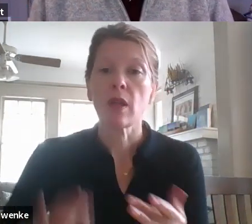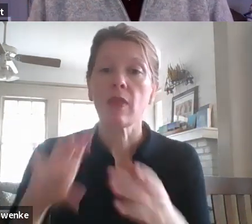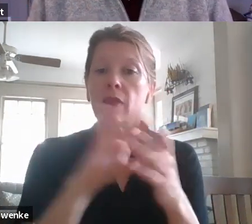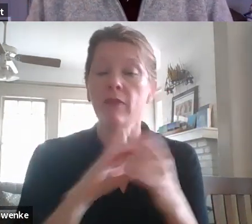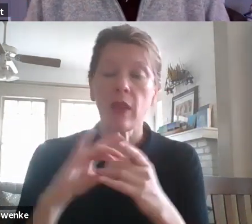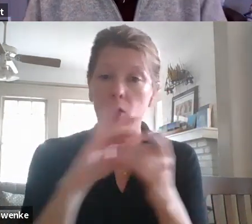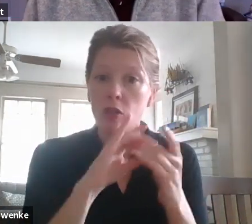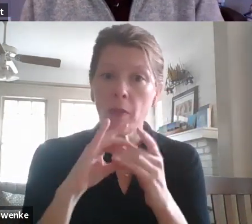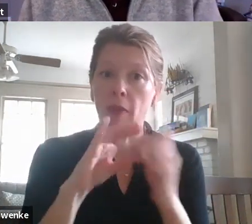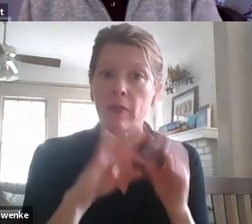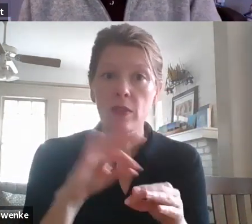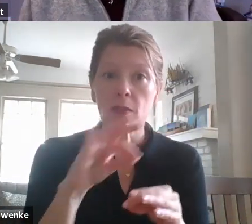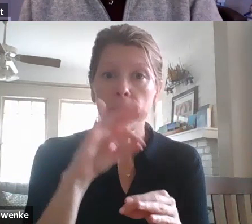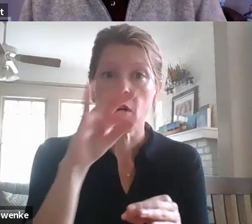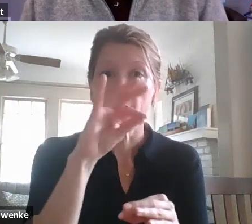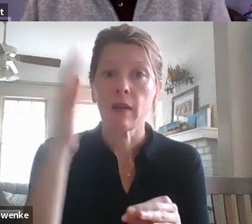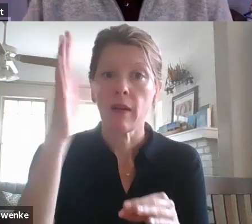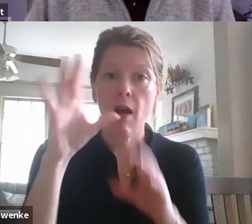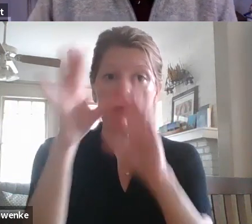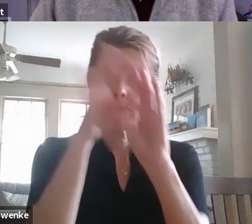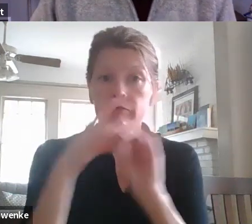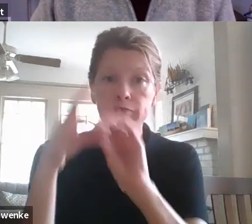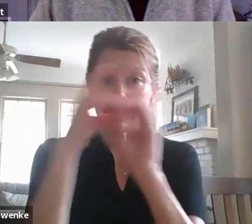all evermore. Amen.